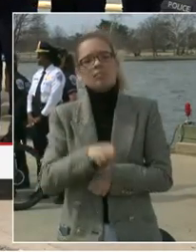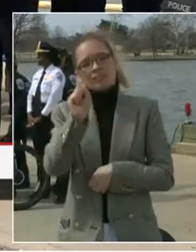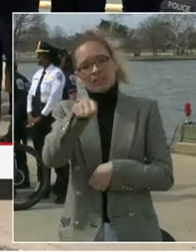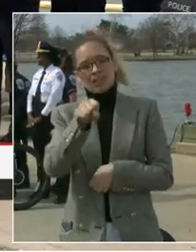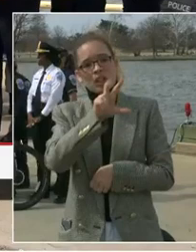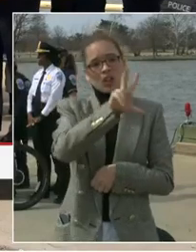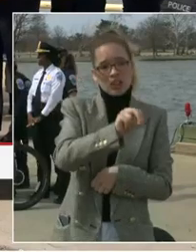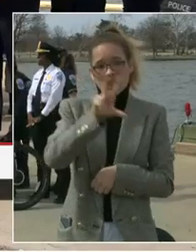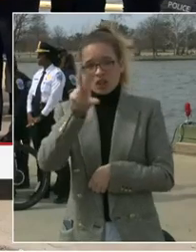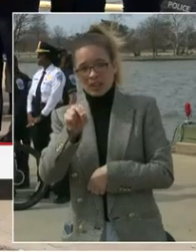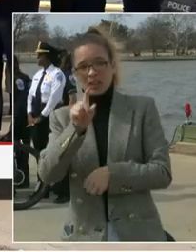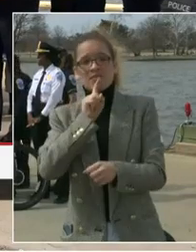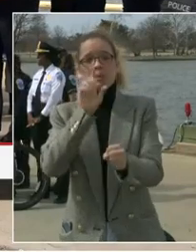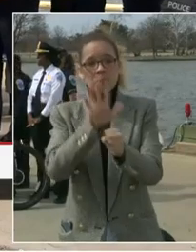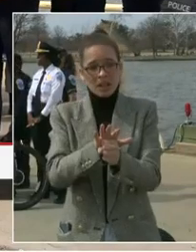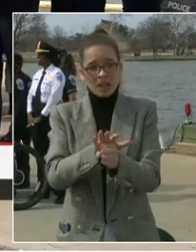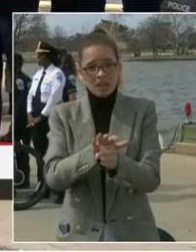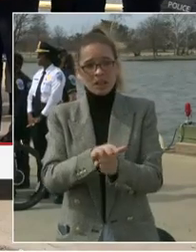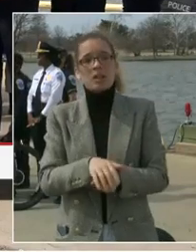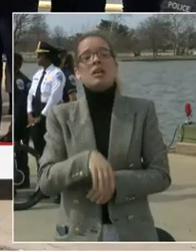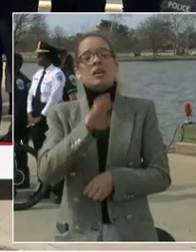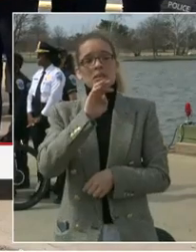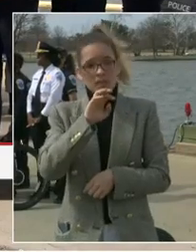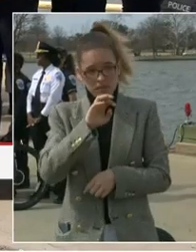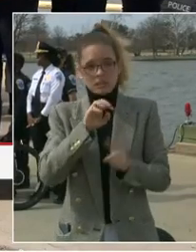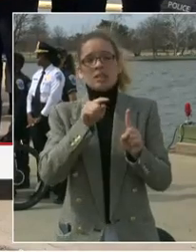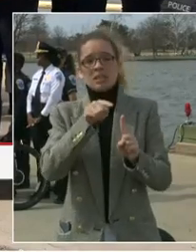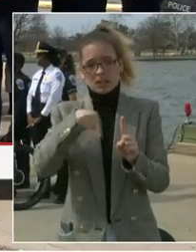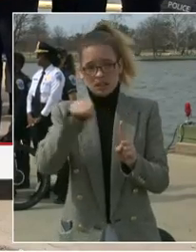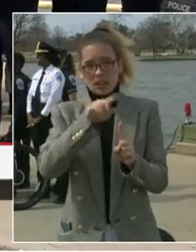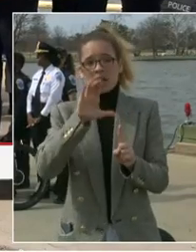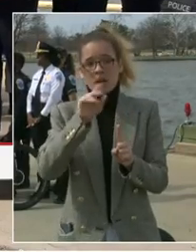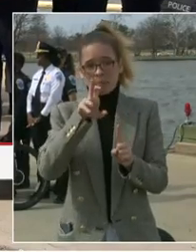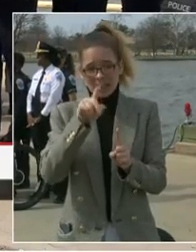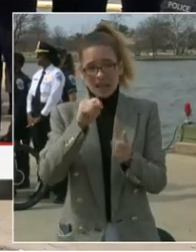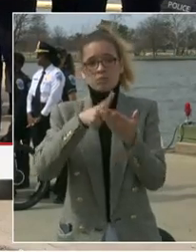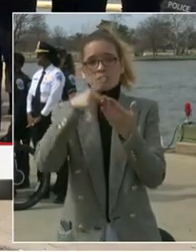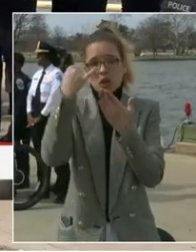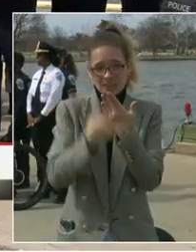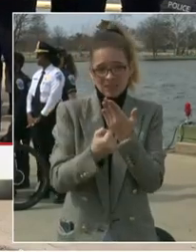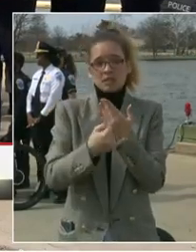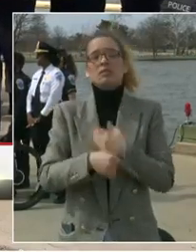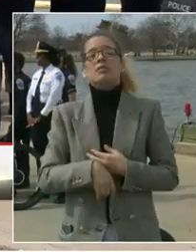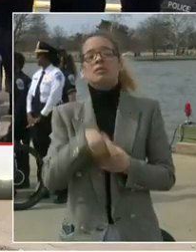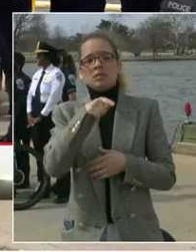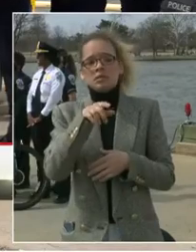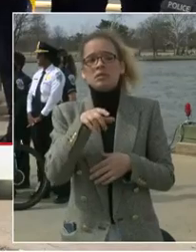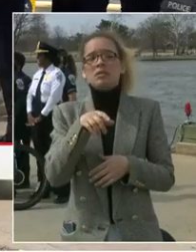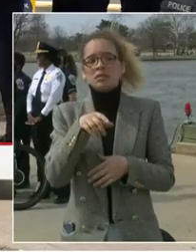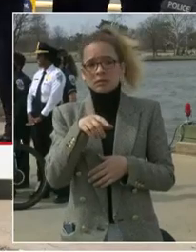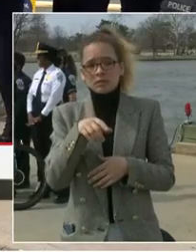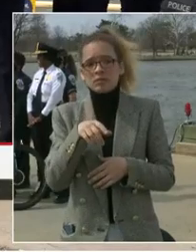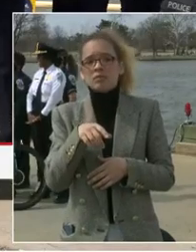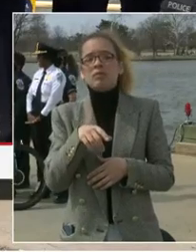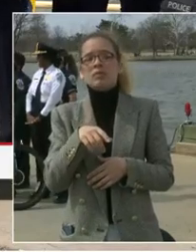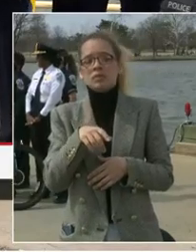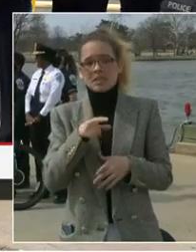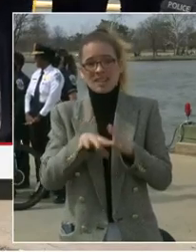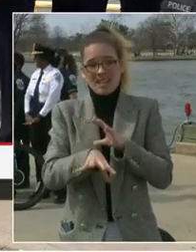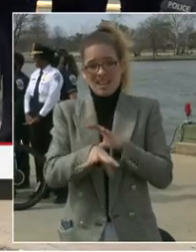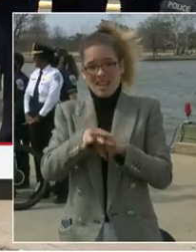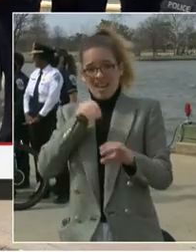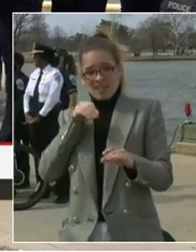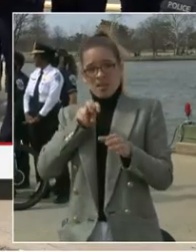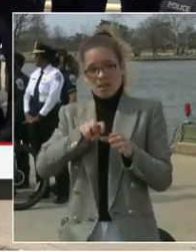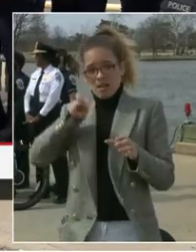pledge. We have an MPD cadet DC resident pledge, and we have a get out of the car. What Kane say? Get out of the car, talk to